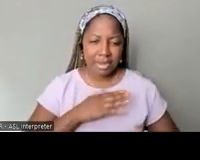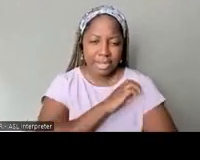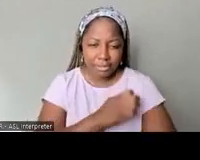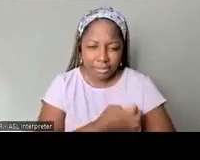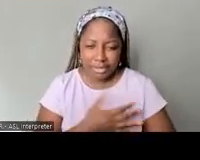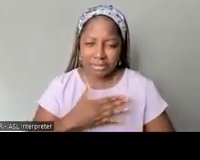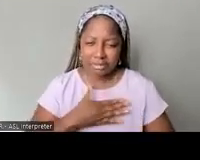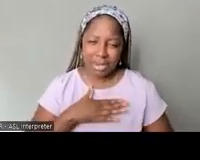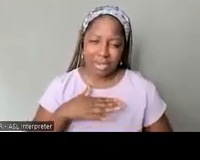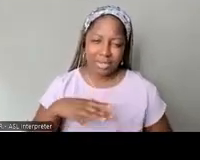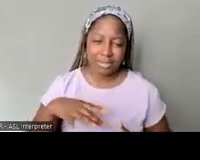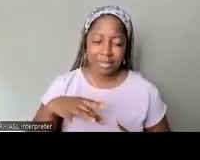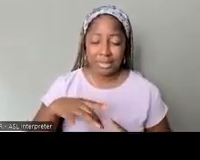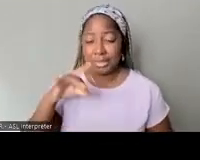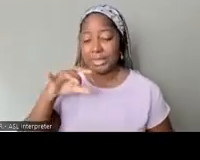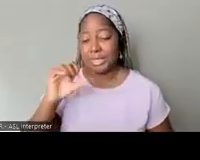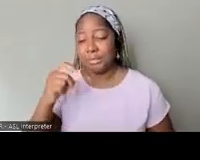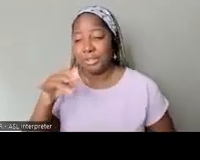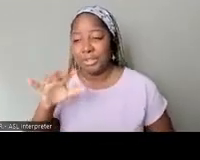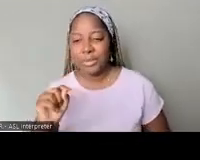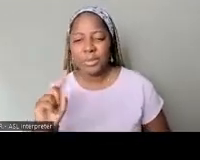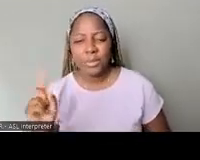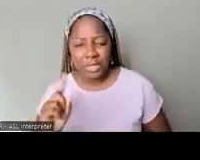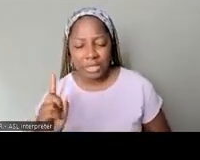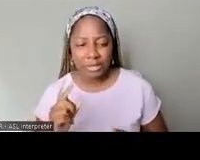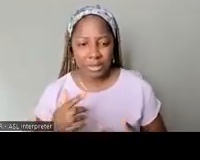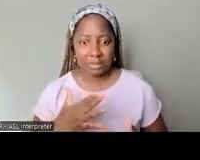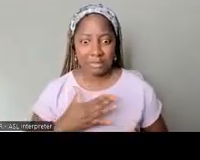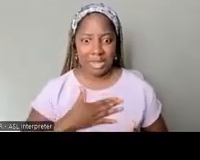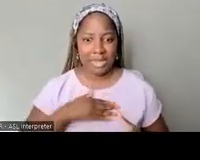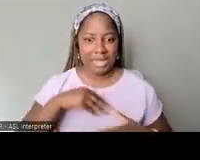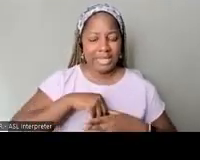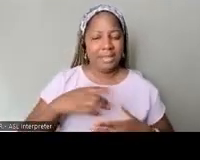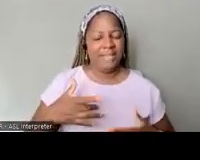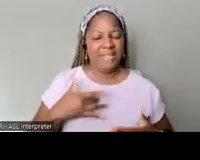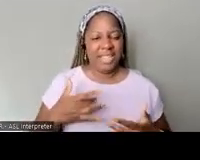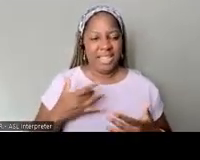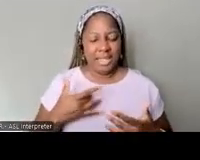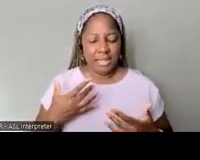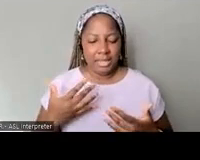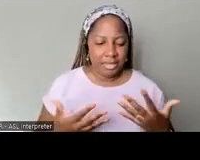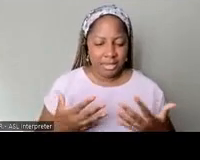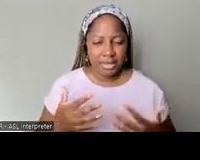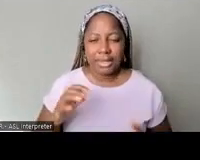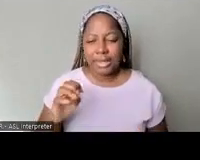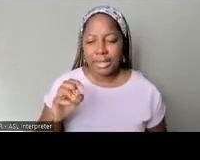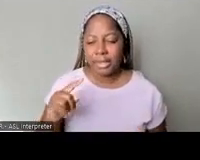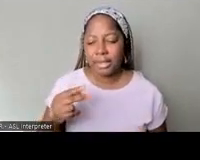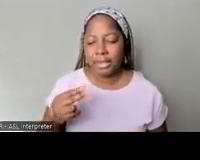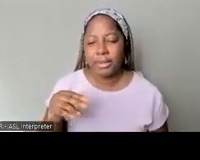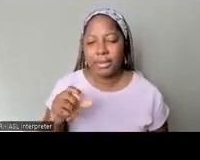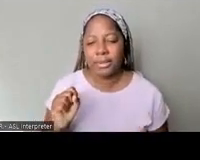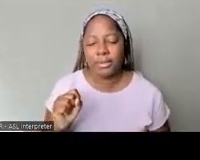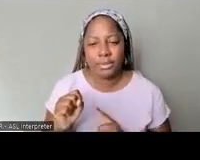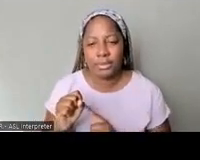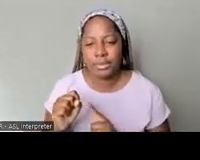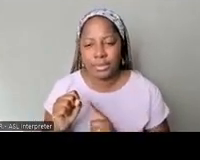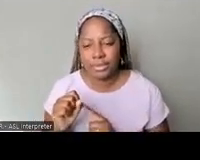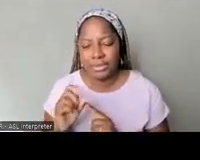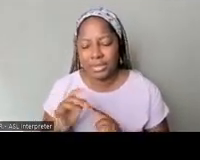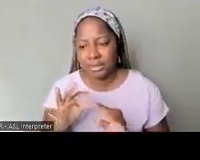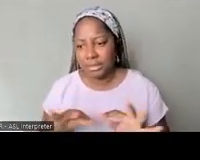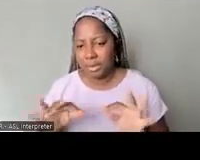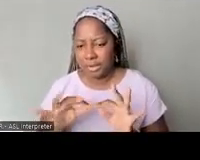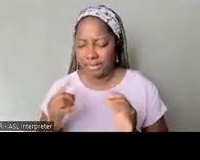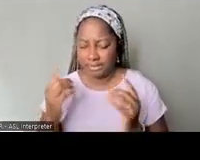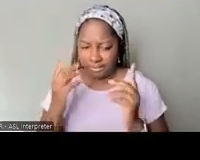it's been my energy and my spirit is to connect people. And that really has been an ethos of my work. And how are we building relationships with each other